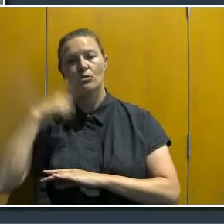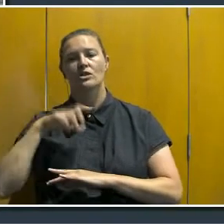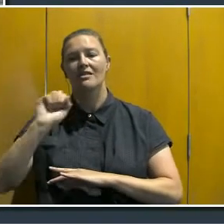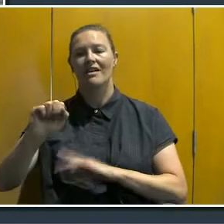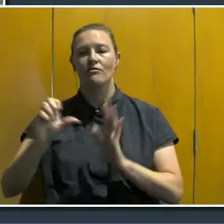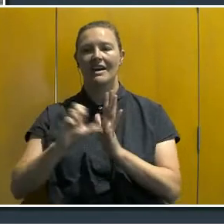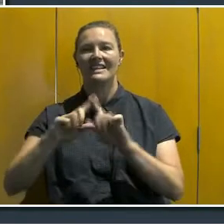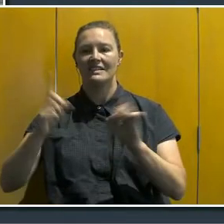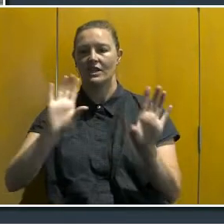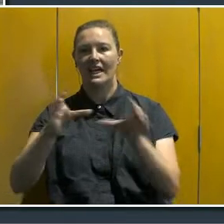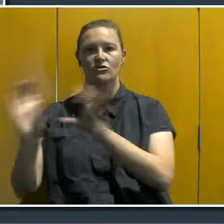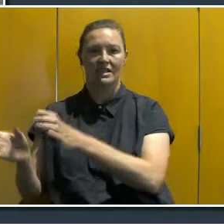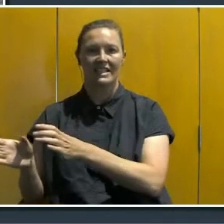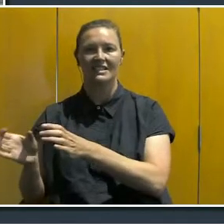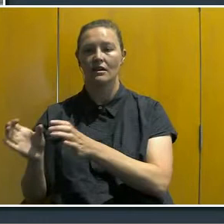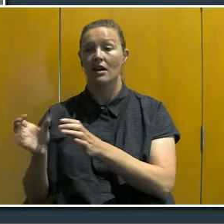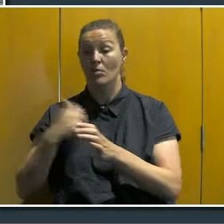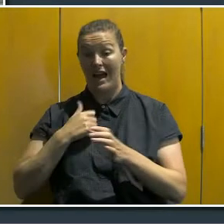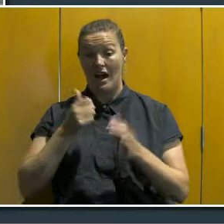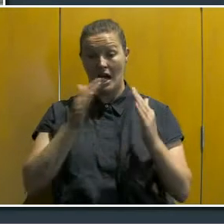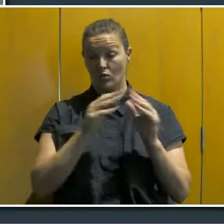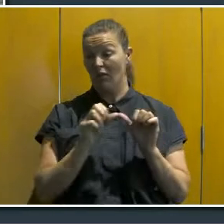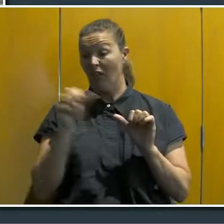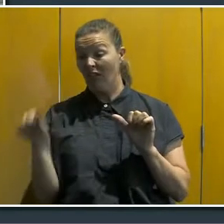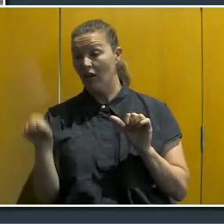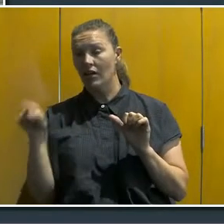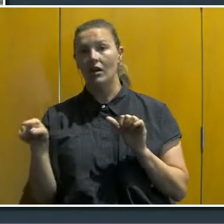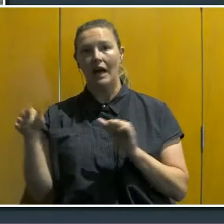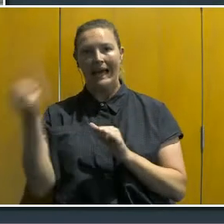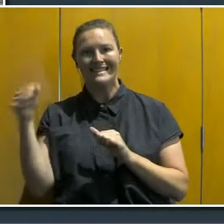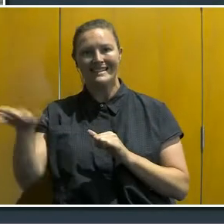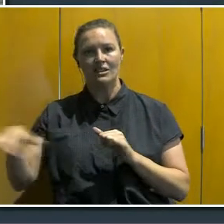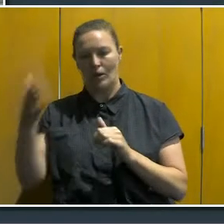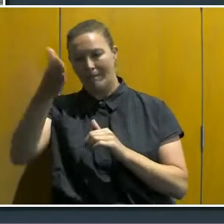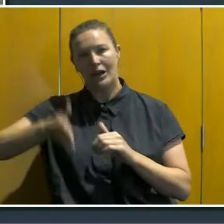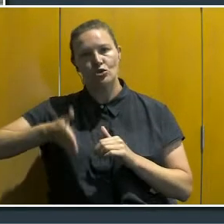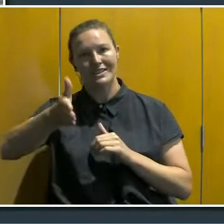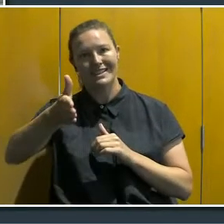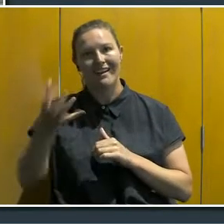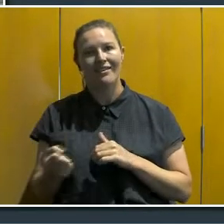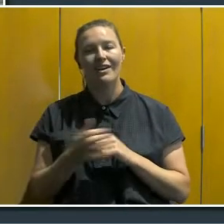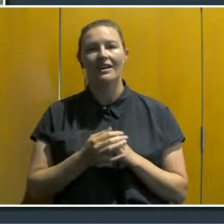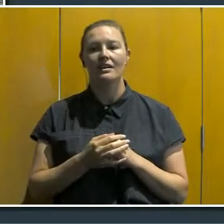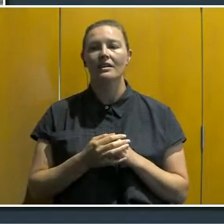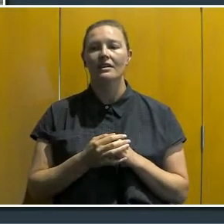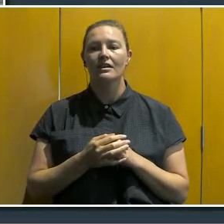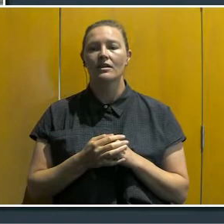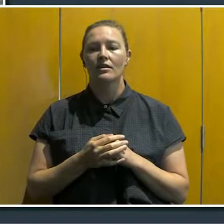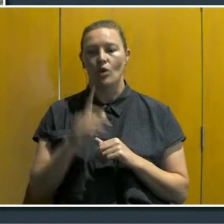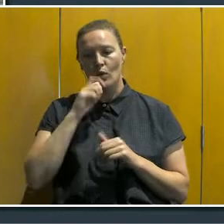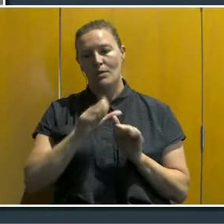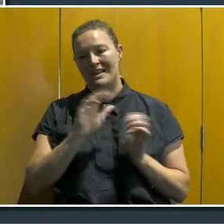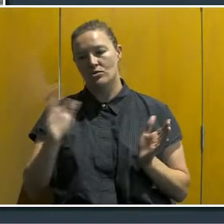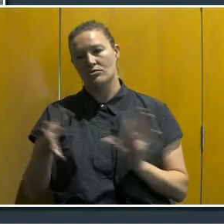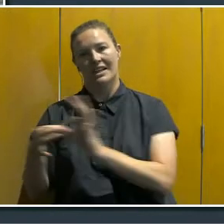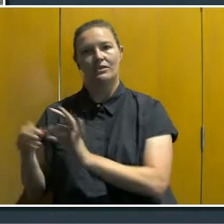differential for properties just the other side of Hill Road and Esk Ridge, a similar area and similar valued properties.